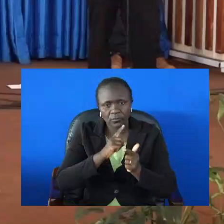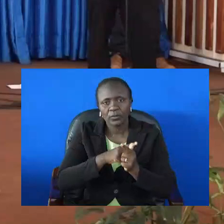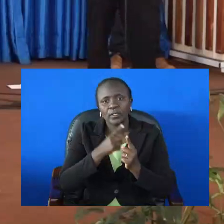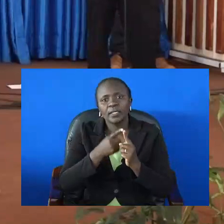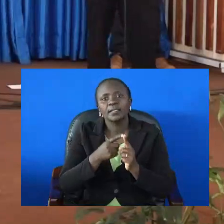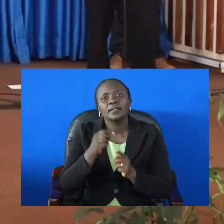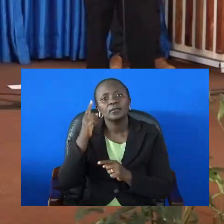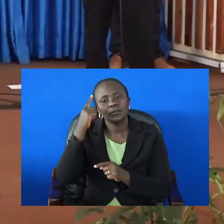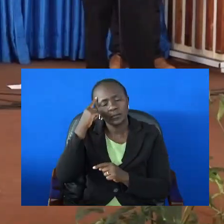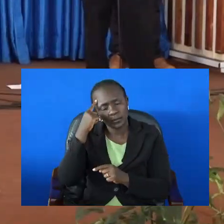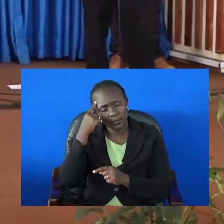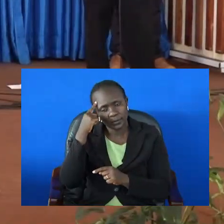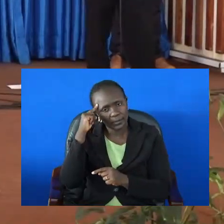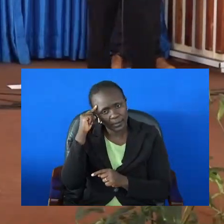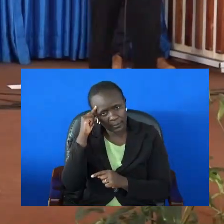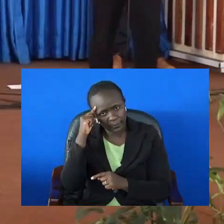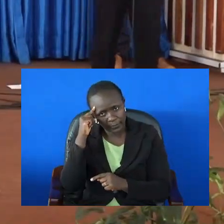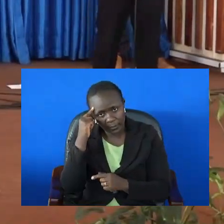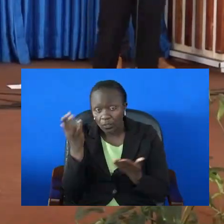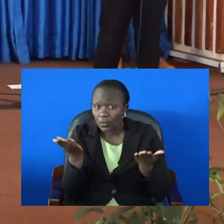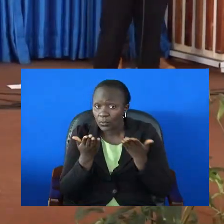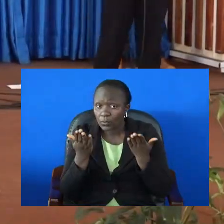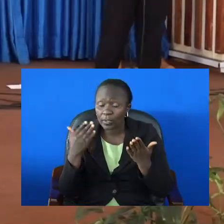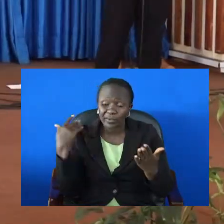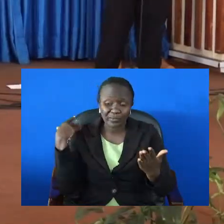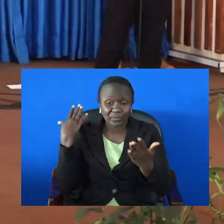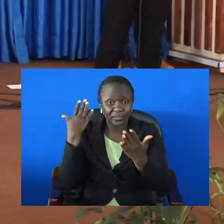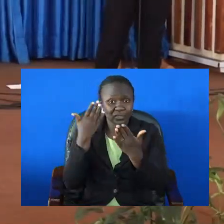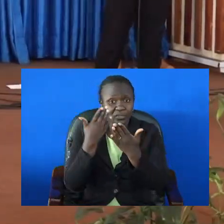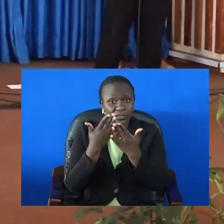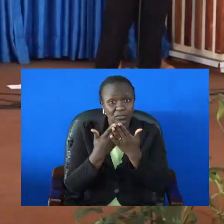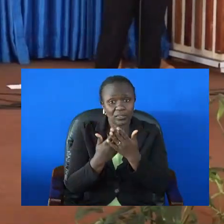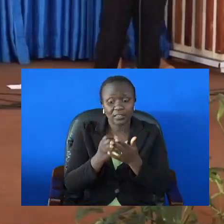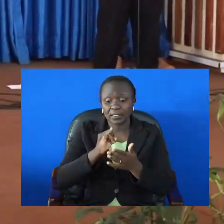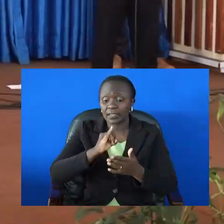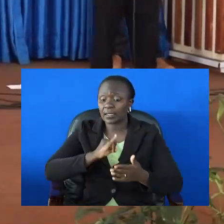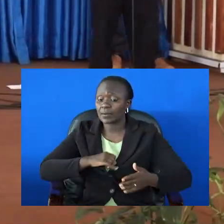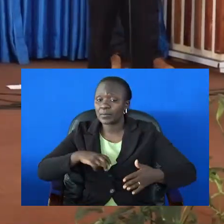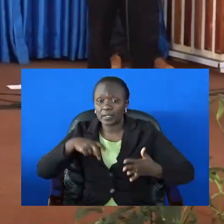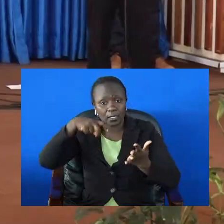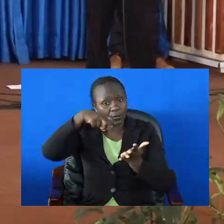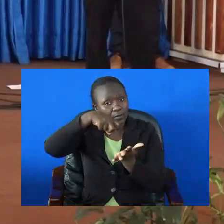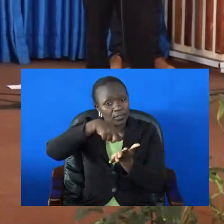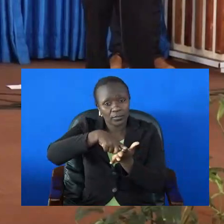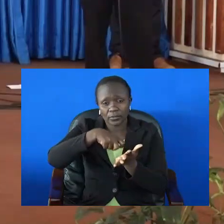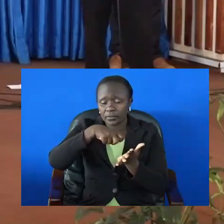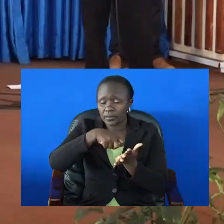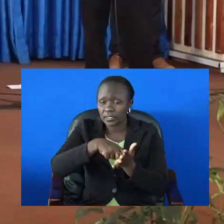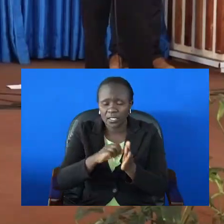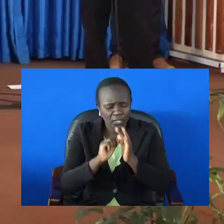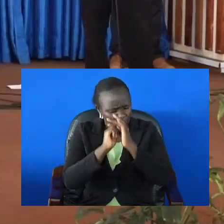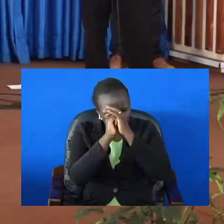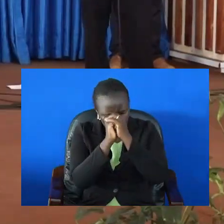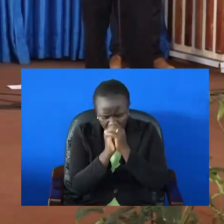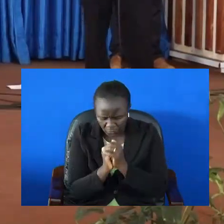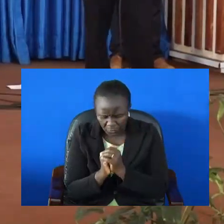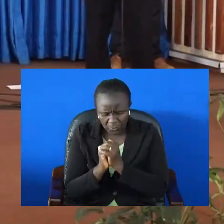kukuabudu. Nikikumbuka uliko nito wanapiga